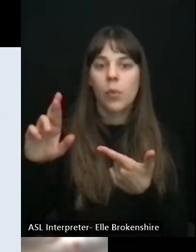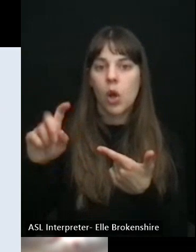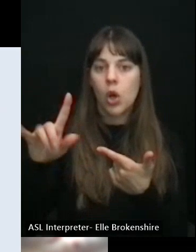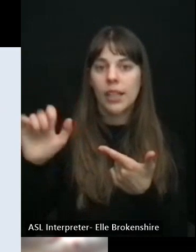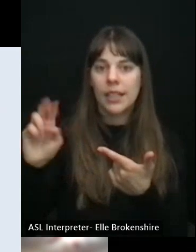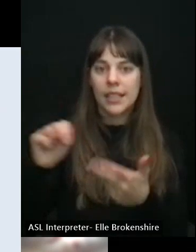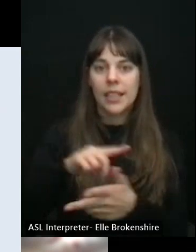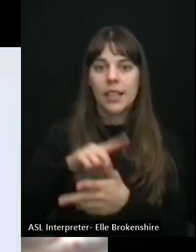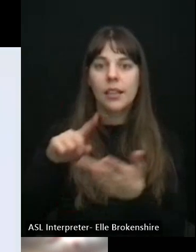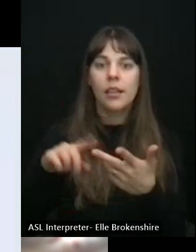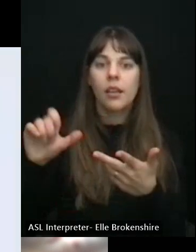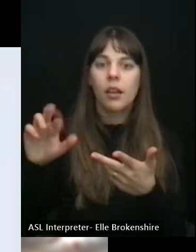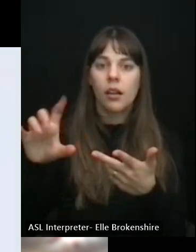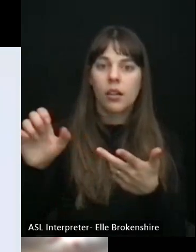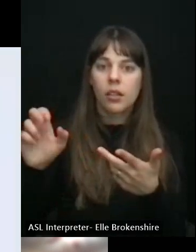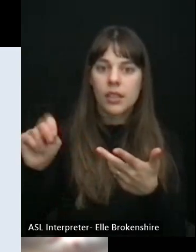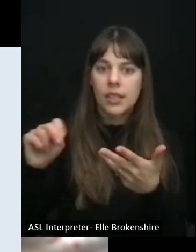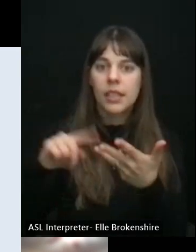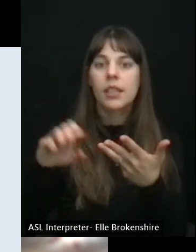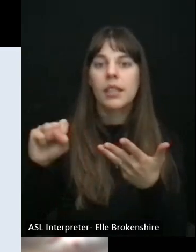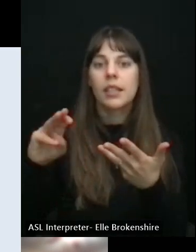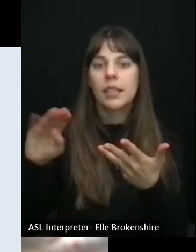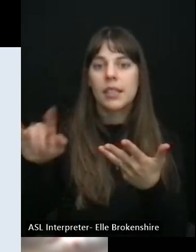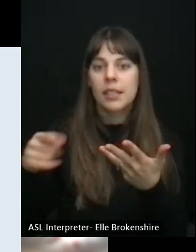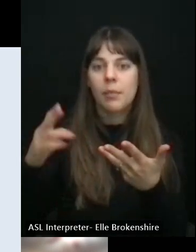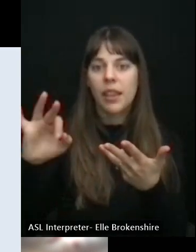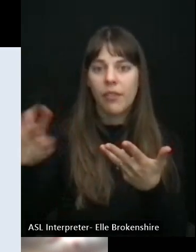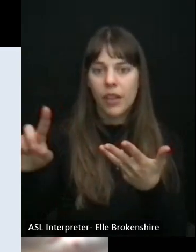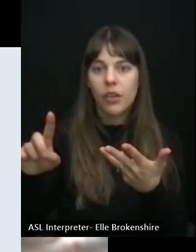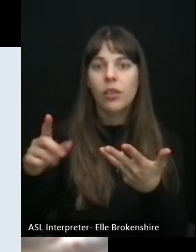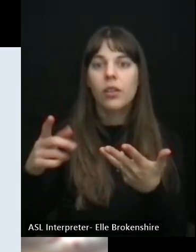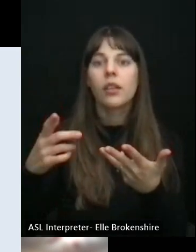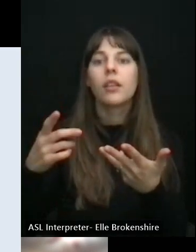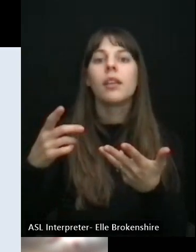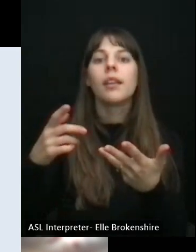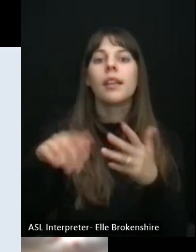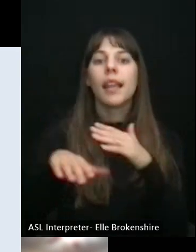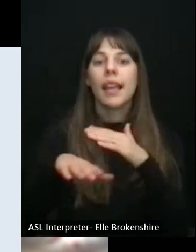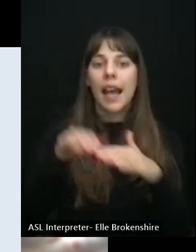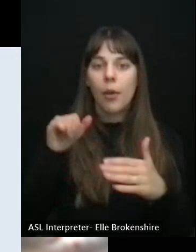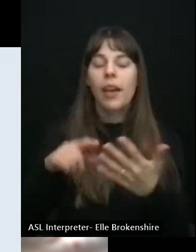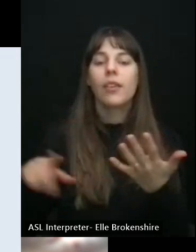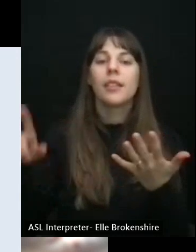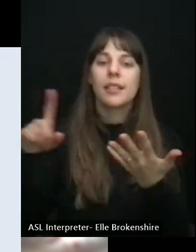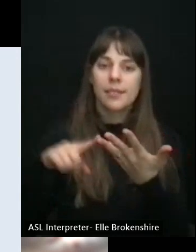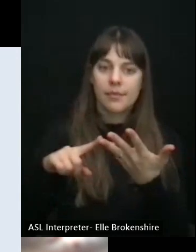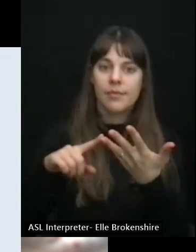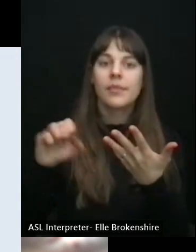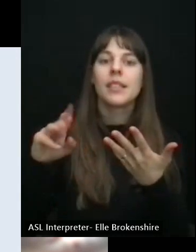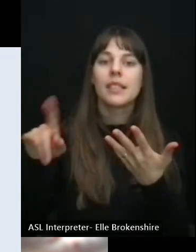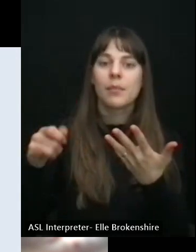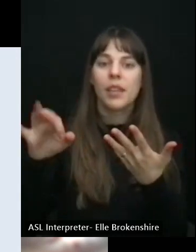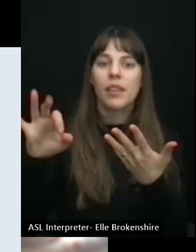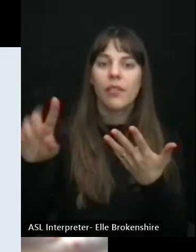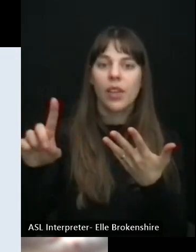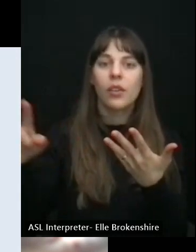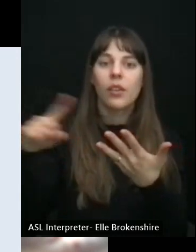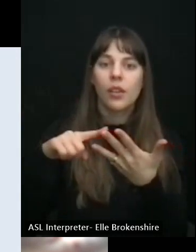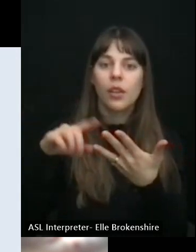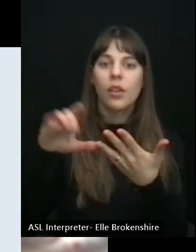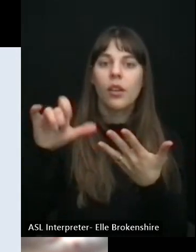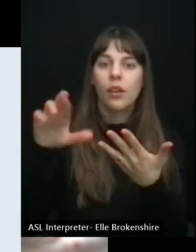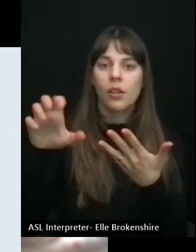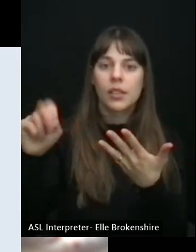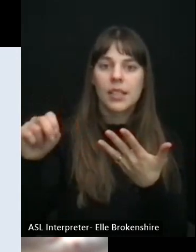Busway. The Y45 will do that same exact routing as I previously discussed with the other